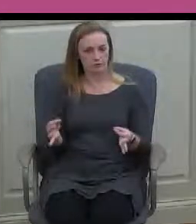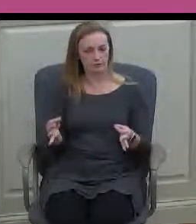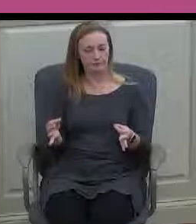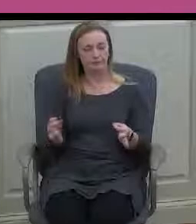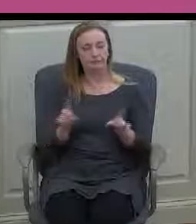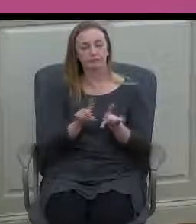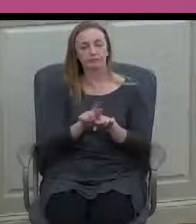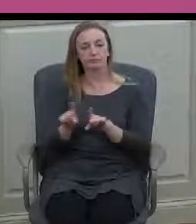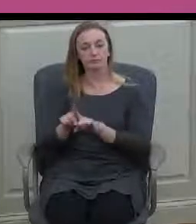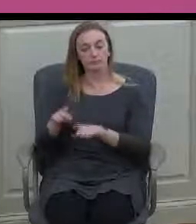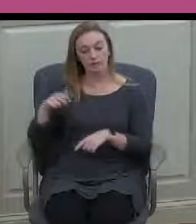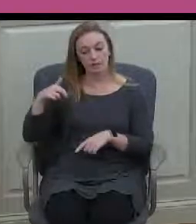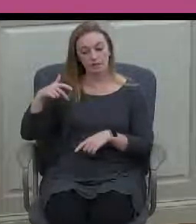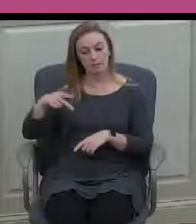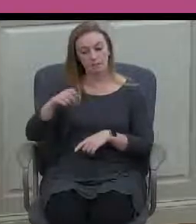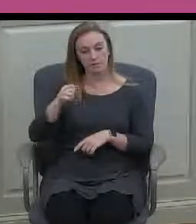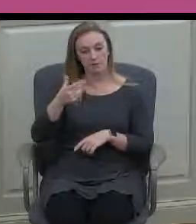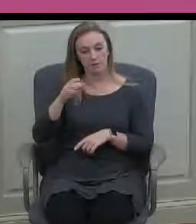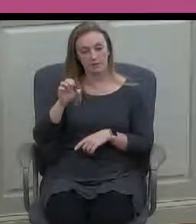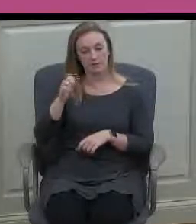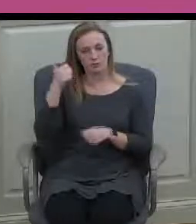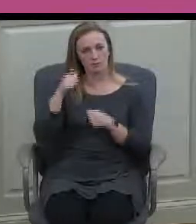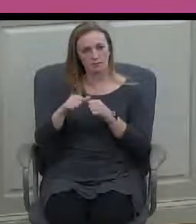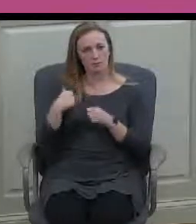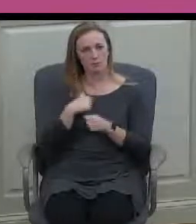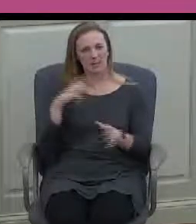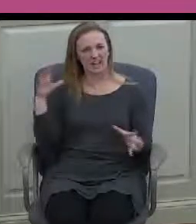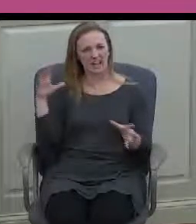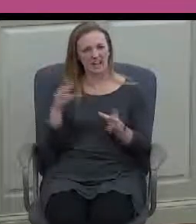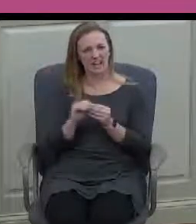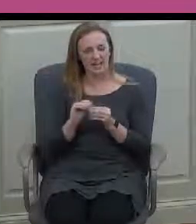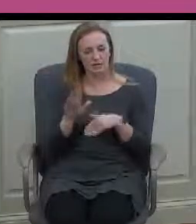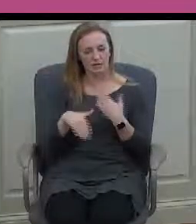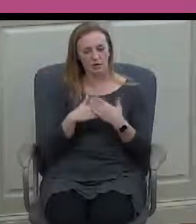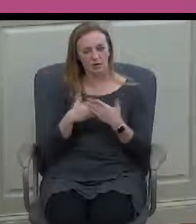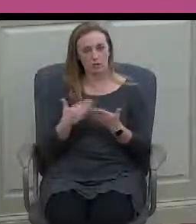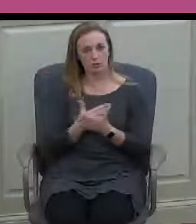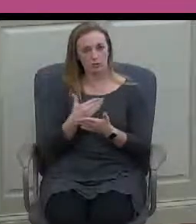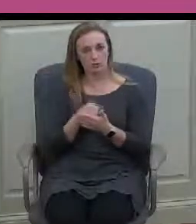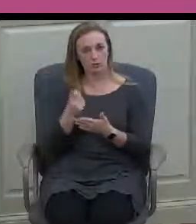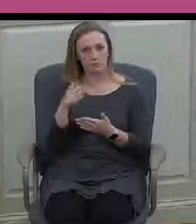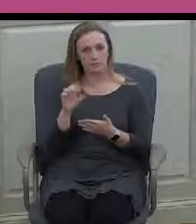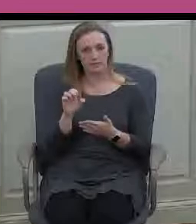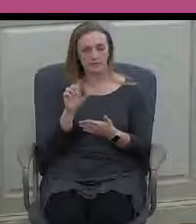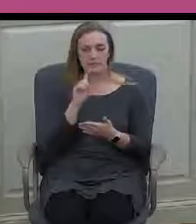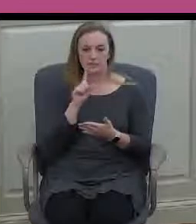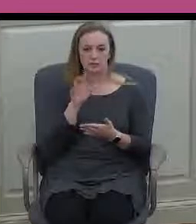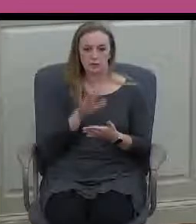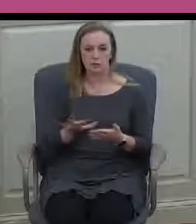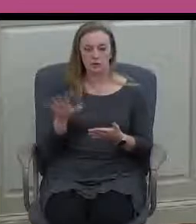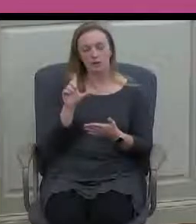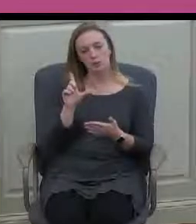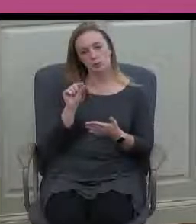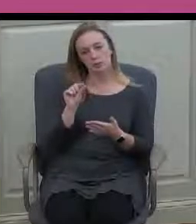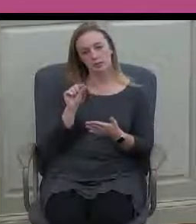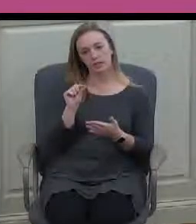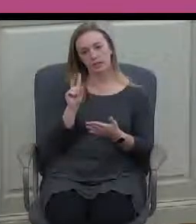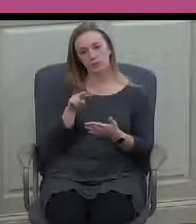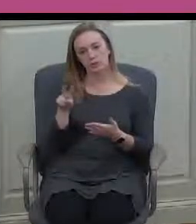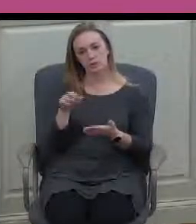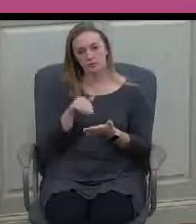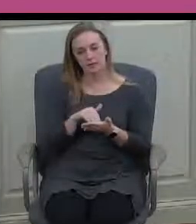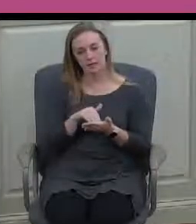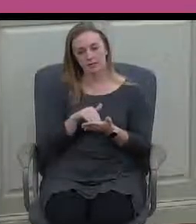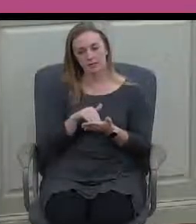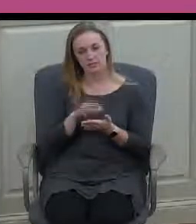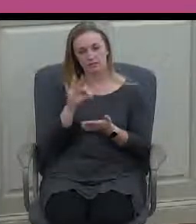the pedestrian space, so we added up all this extra space that we're gaining, and it's about 20 to 22,000 square